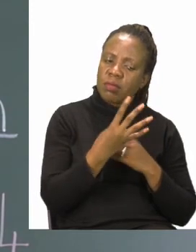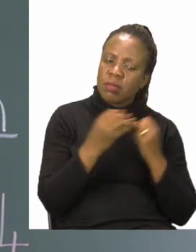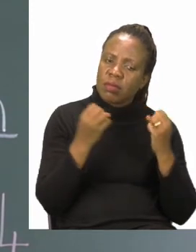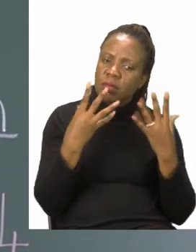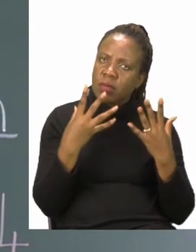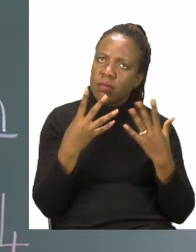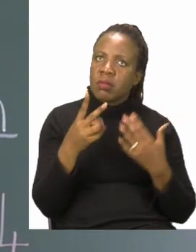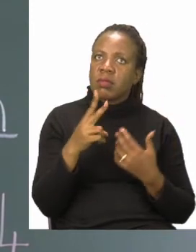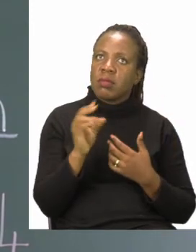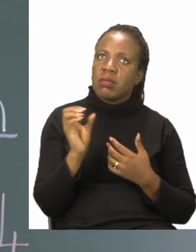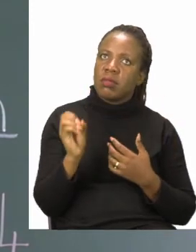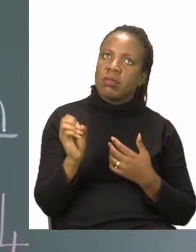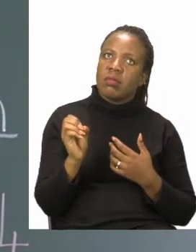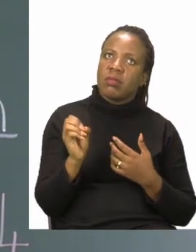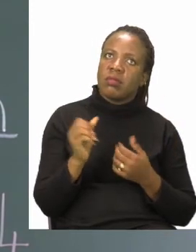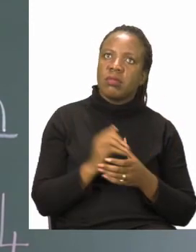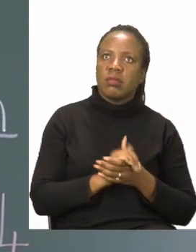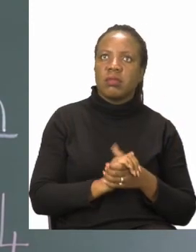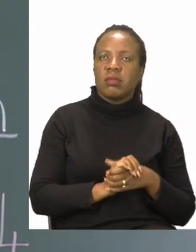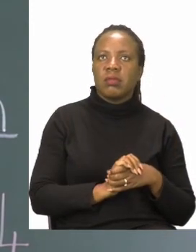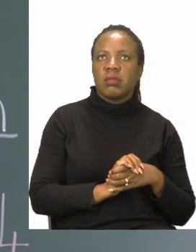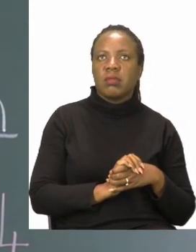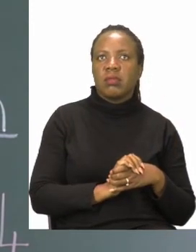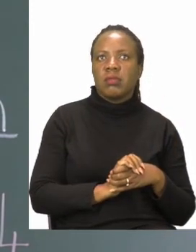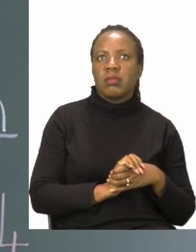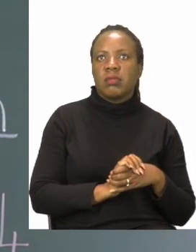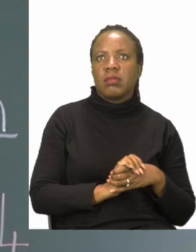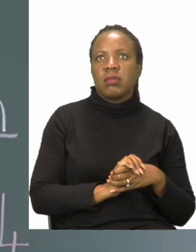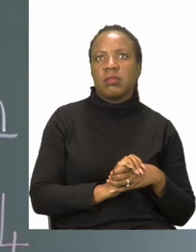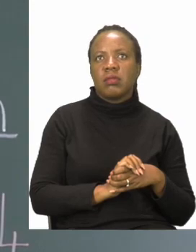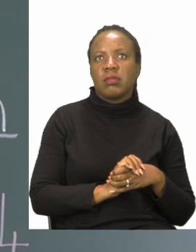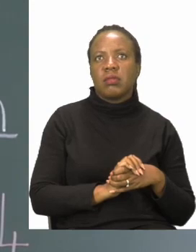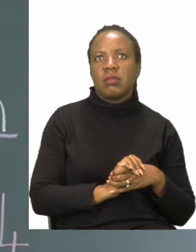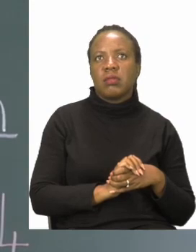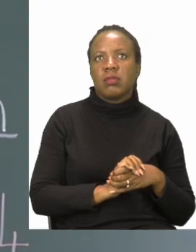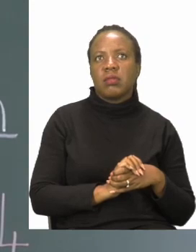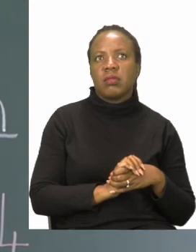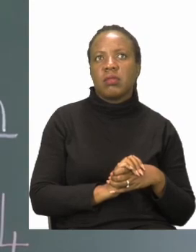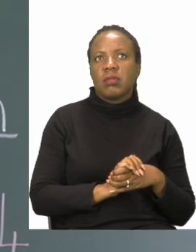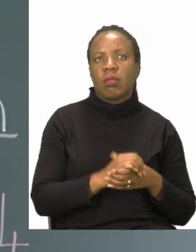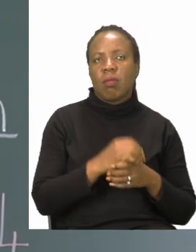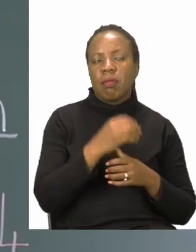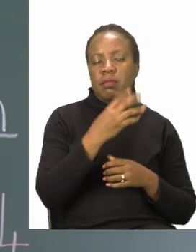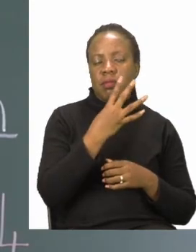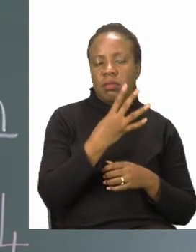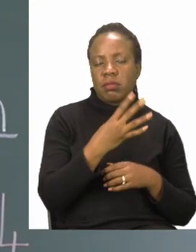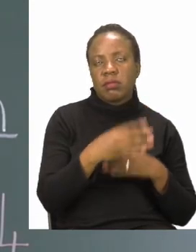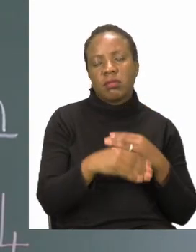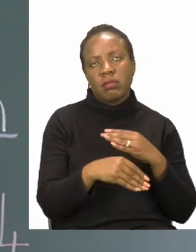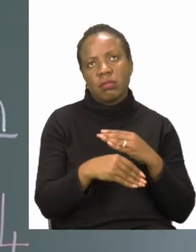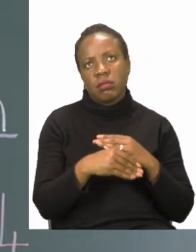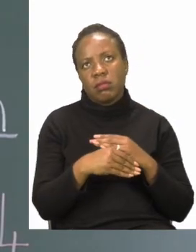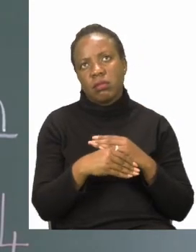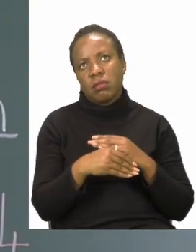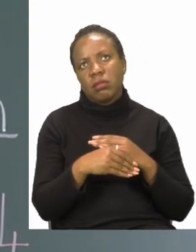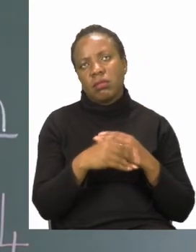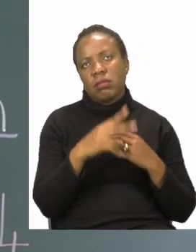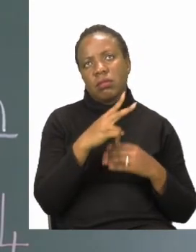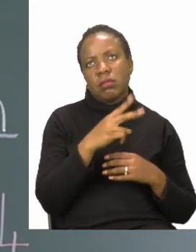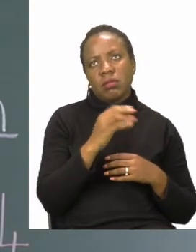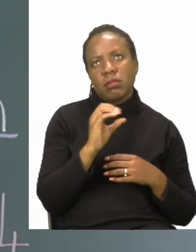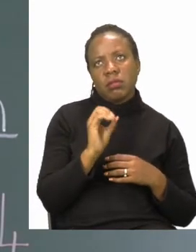number 20. So our sum will now read 4 plus